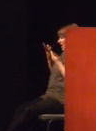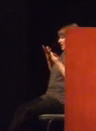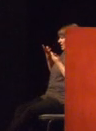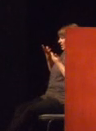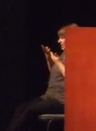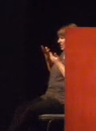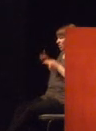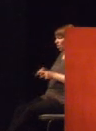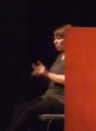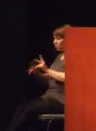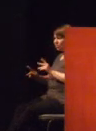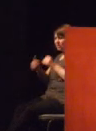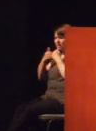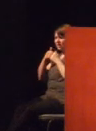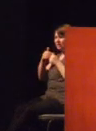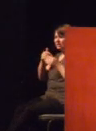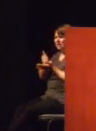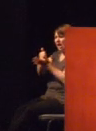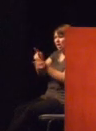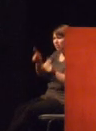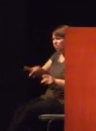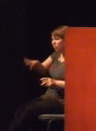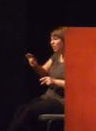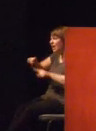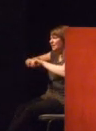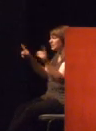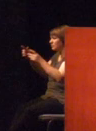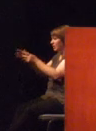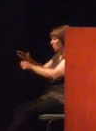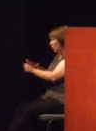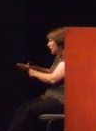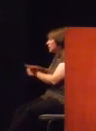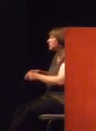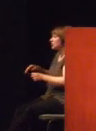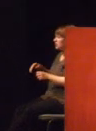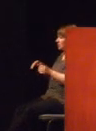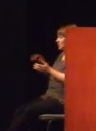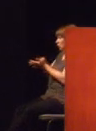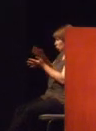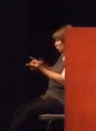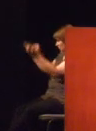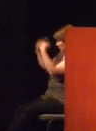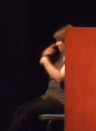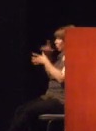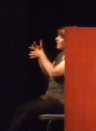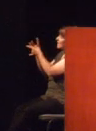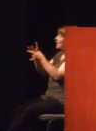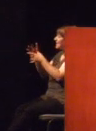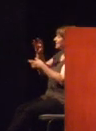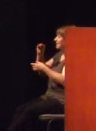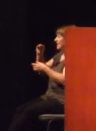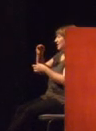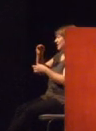opportunity to help people find different locations to see our students coming in for Connect at Cuesta and the great